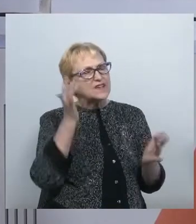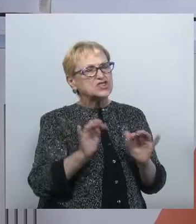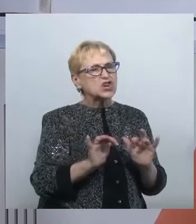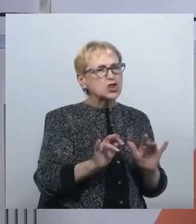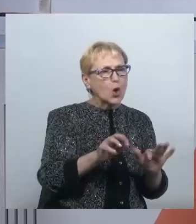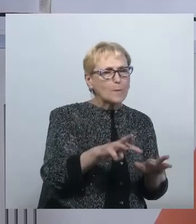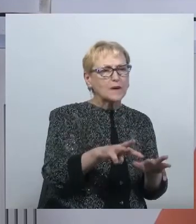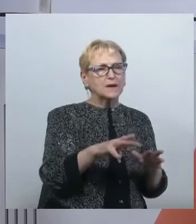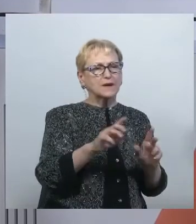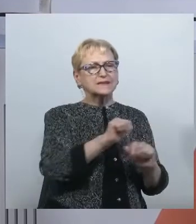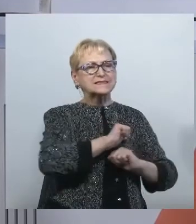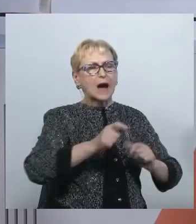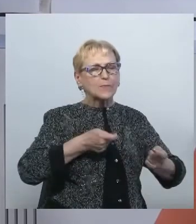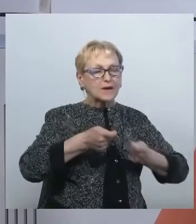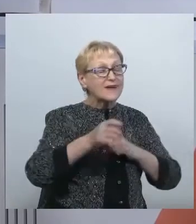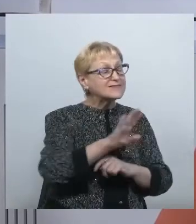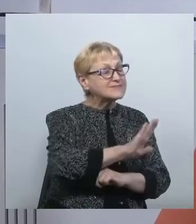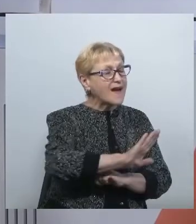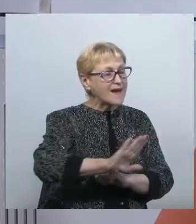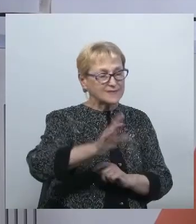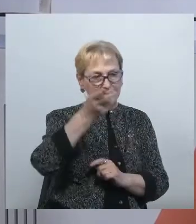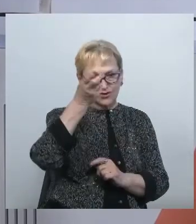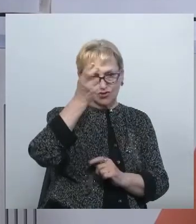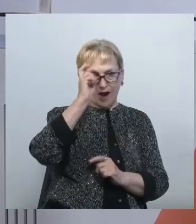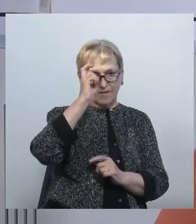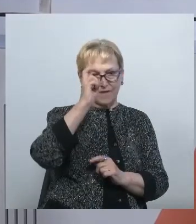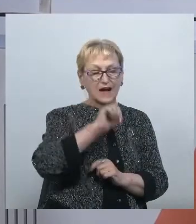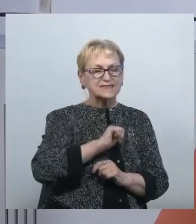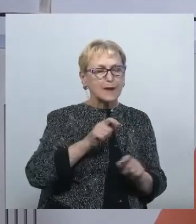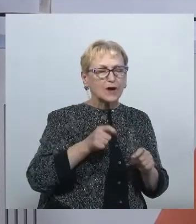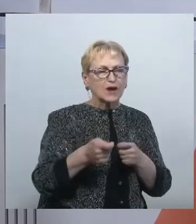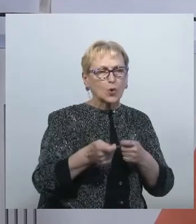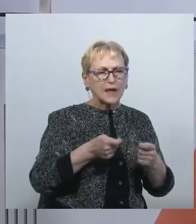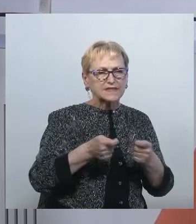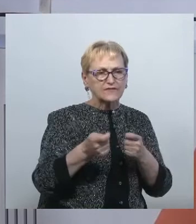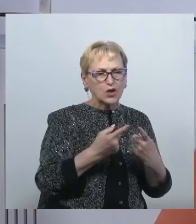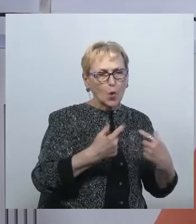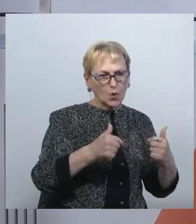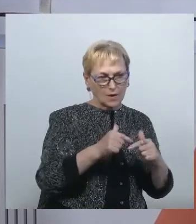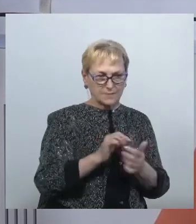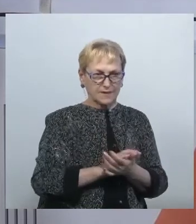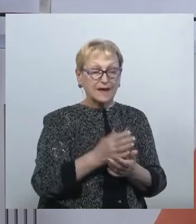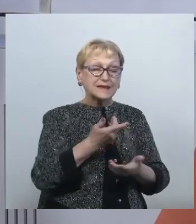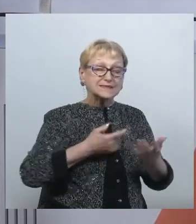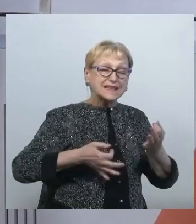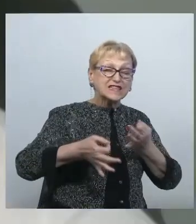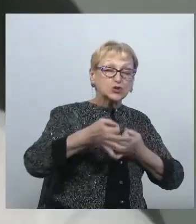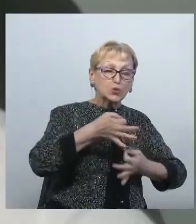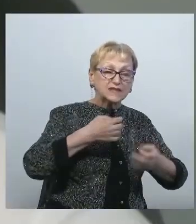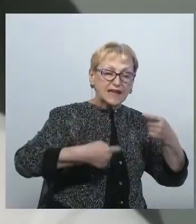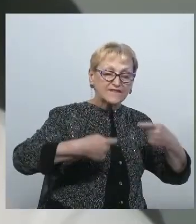cards, which will help, or we'll discuss the necessity to control